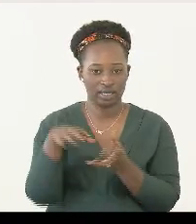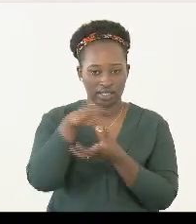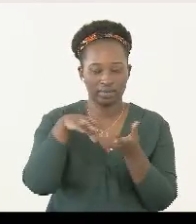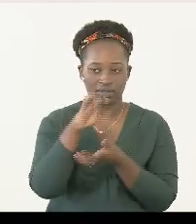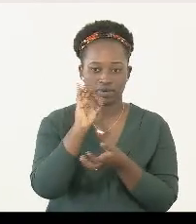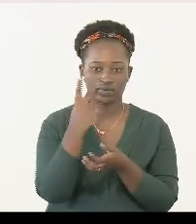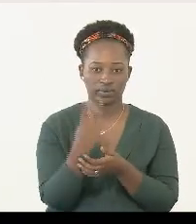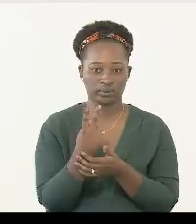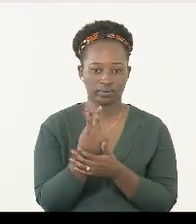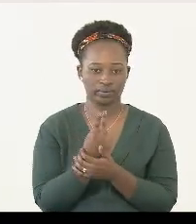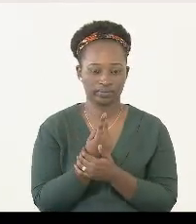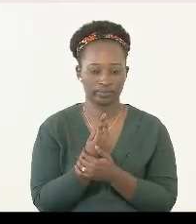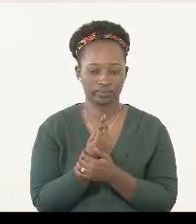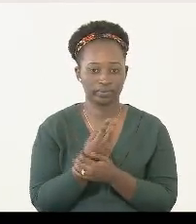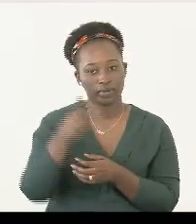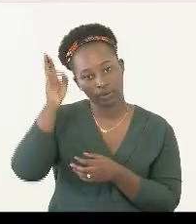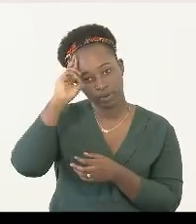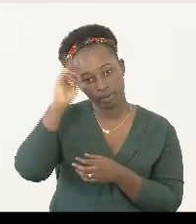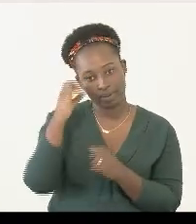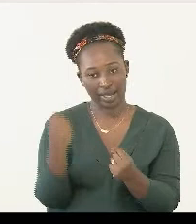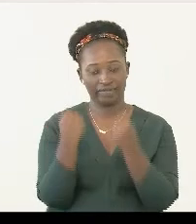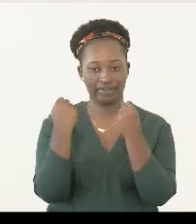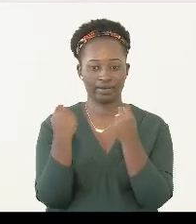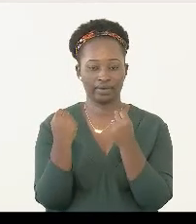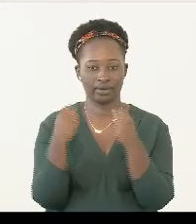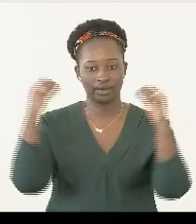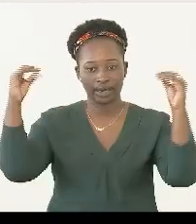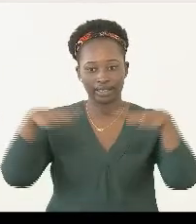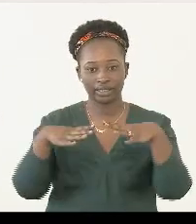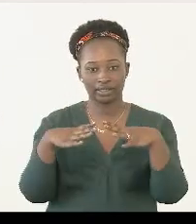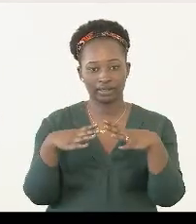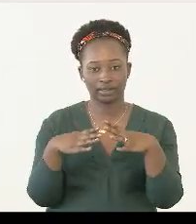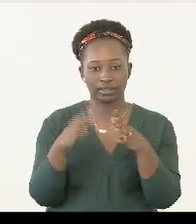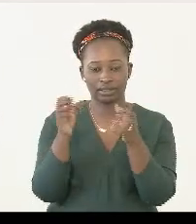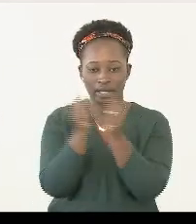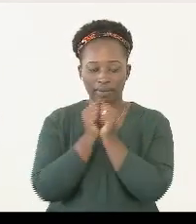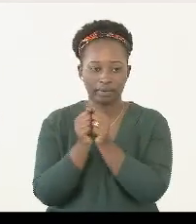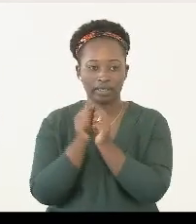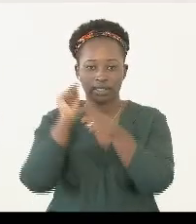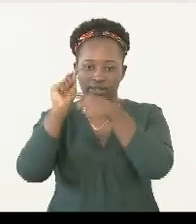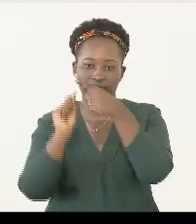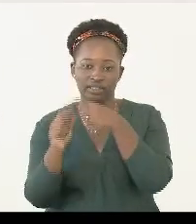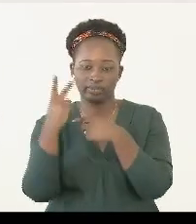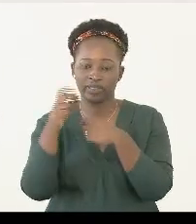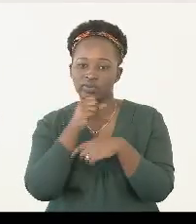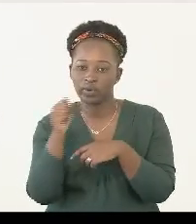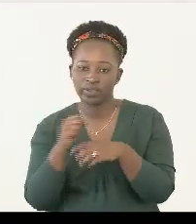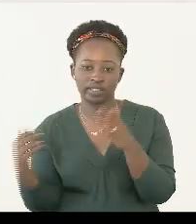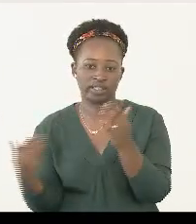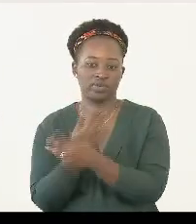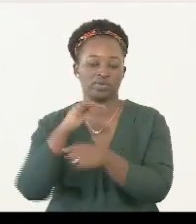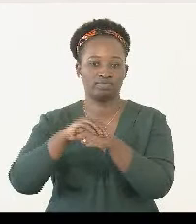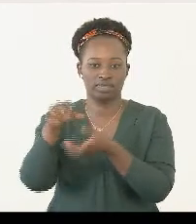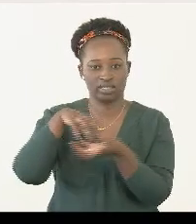two. Remember, heavier, lighter, added together, divide by 2, get the old and the new mixed